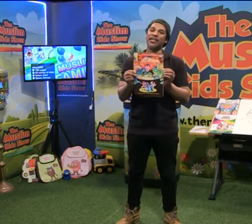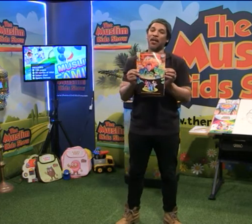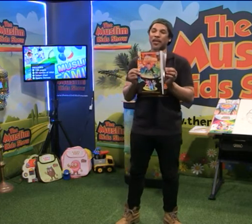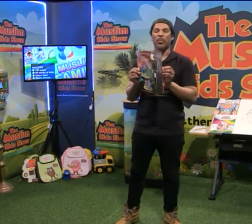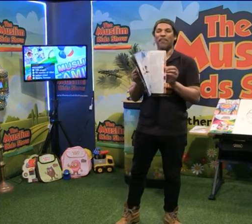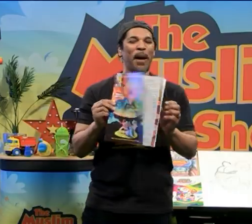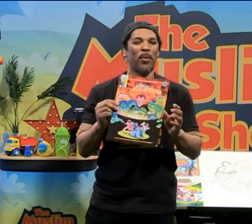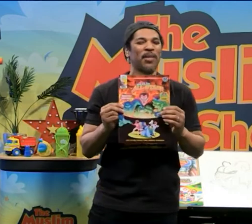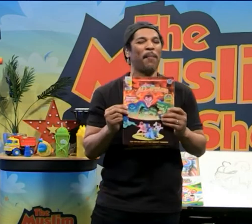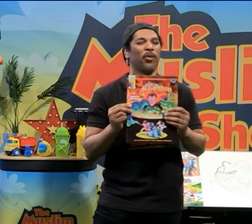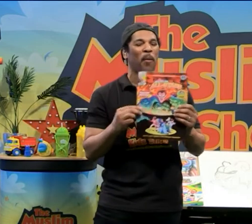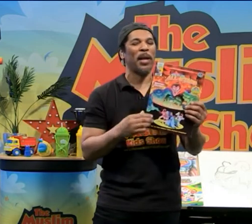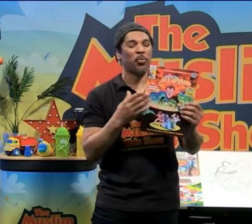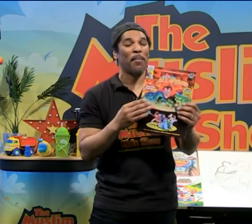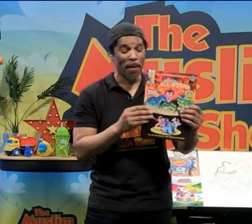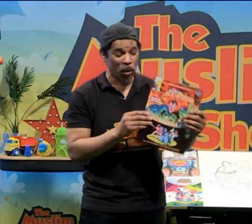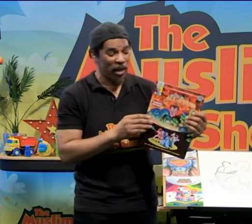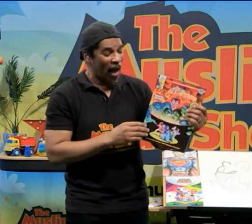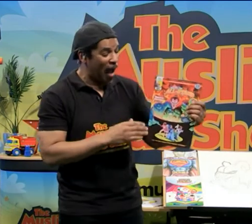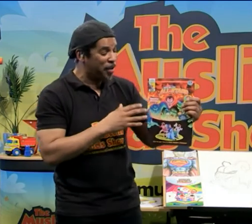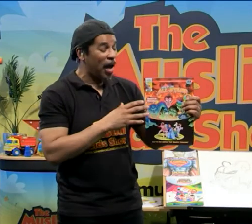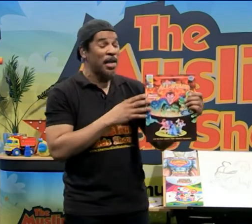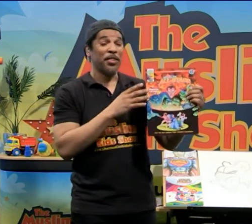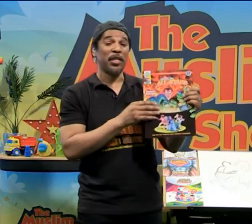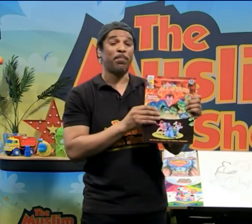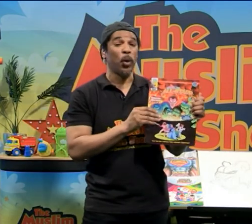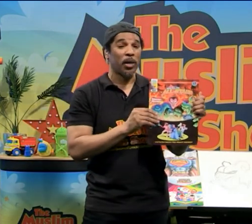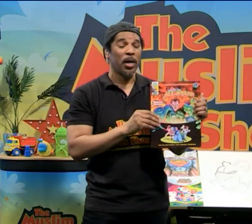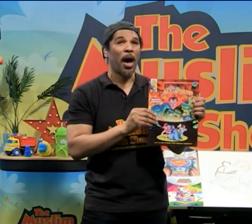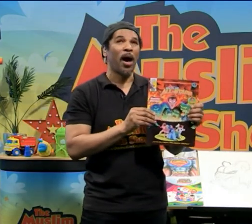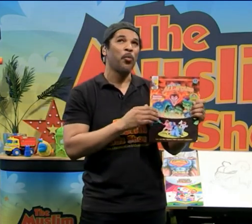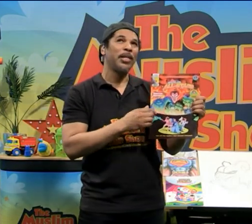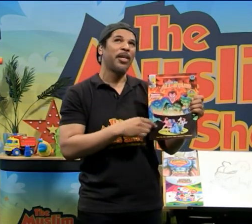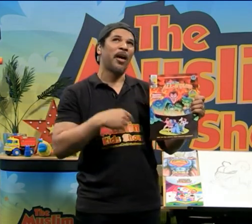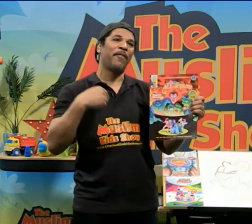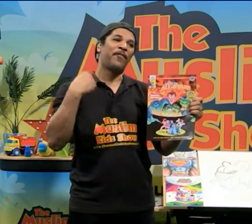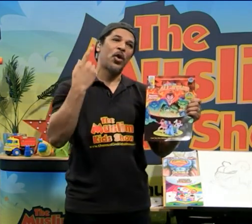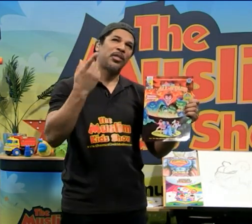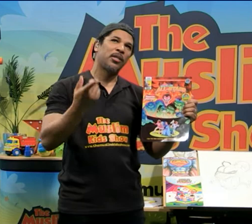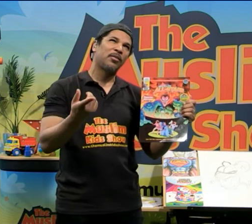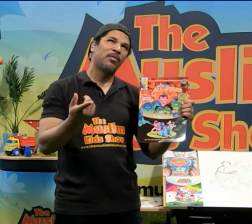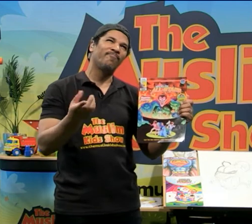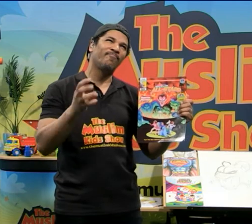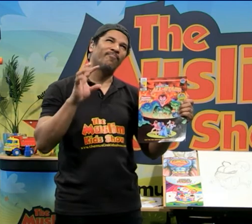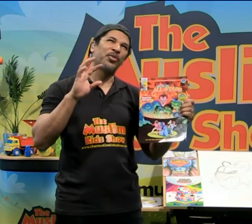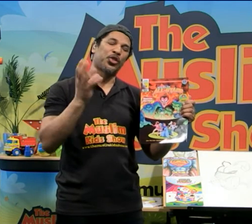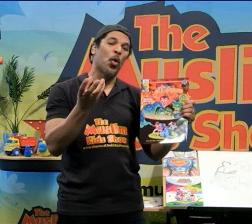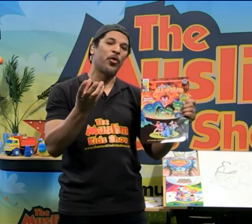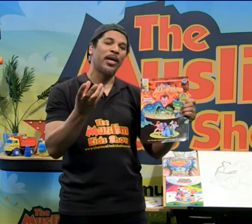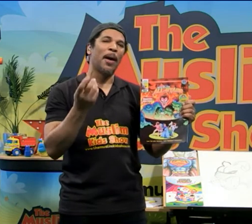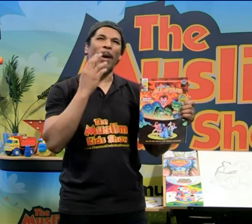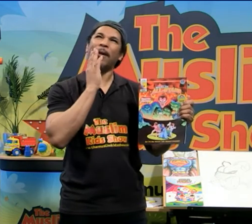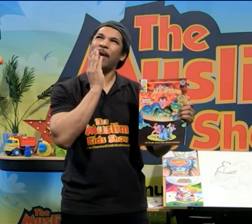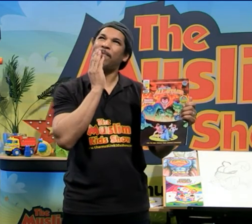by myself. It's one of my books. I've got to admit, it's one of my books. And this book, we did our first